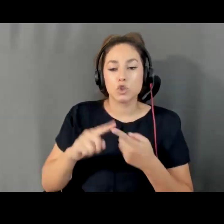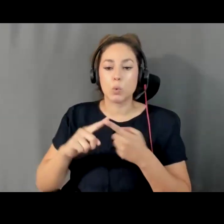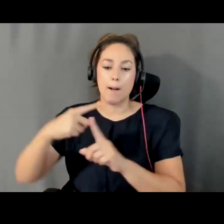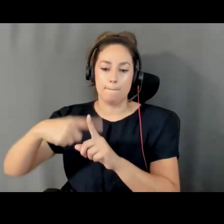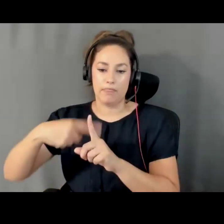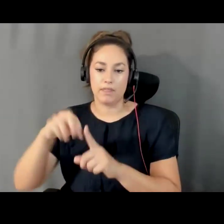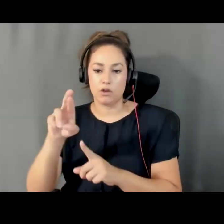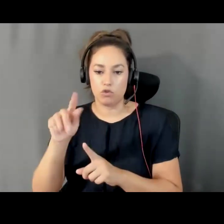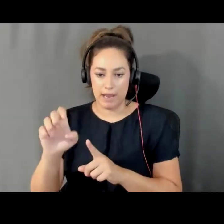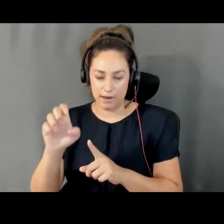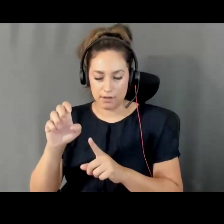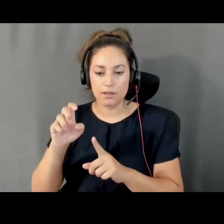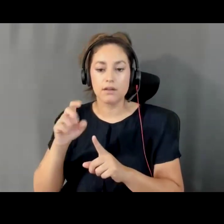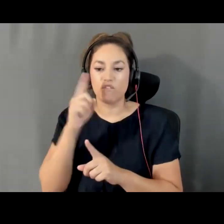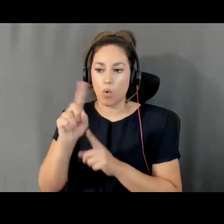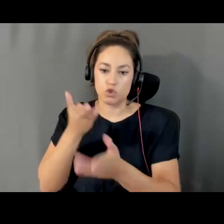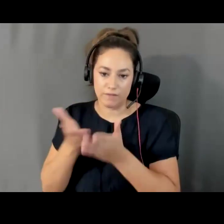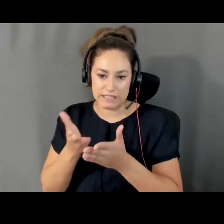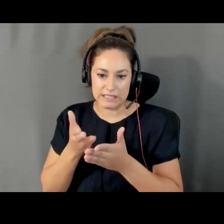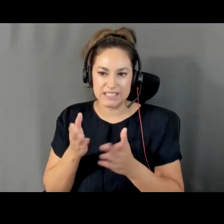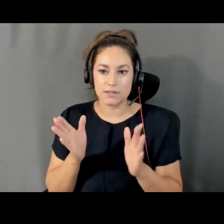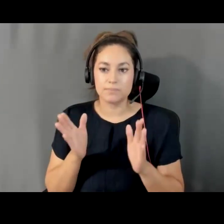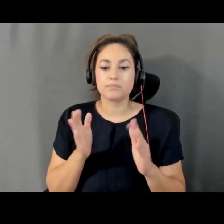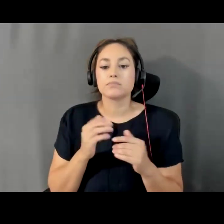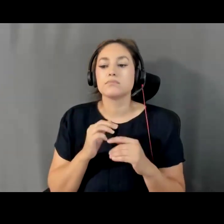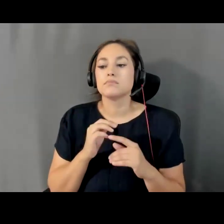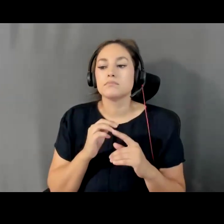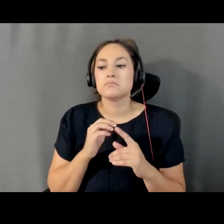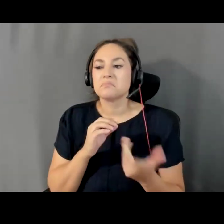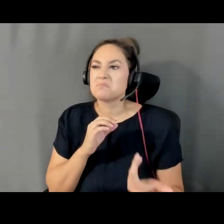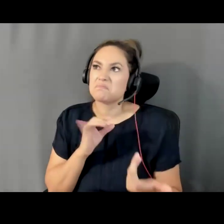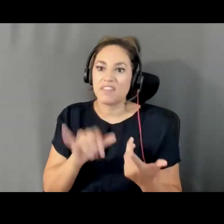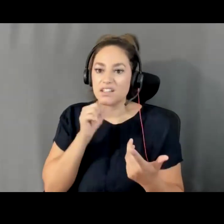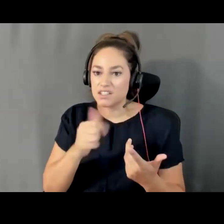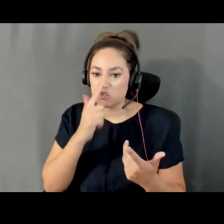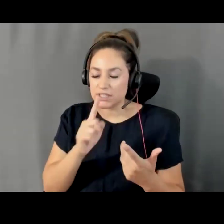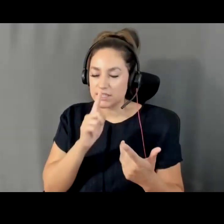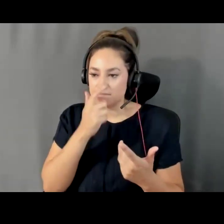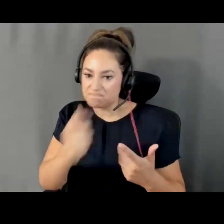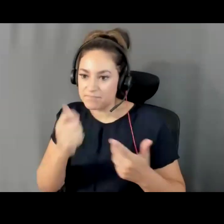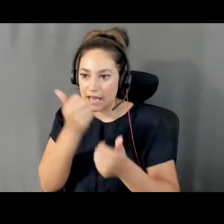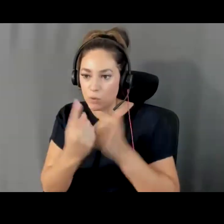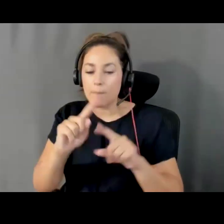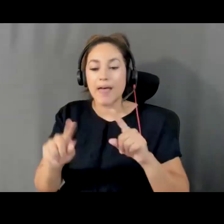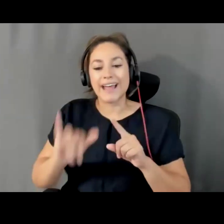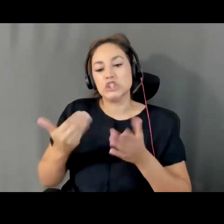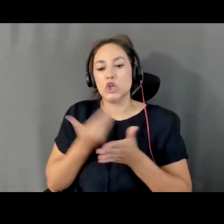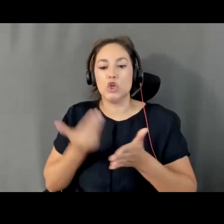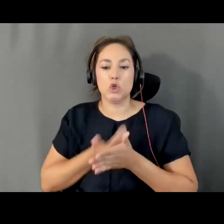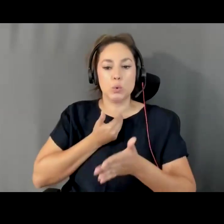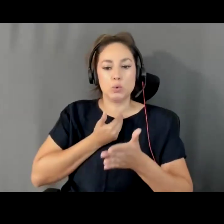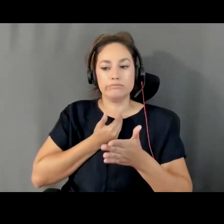for services. And so that's not necessarily of huge interest to everyone, but that's the newest directives that they